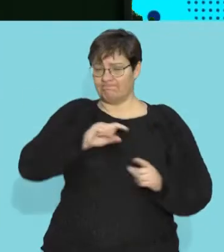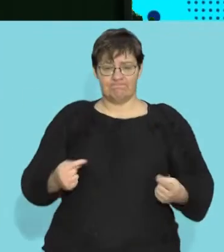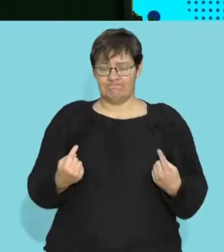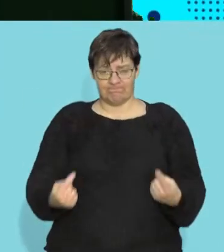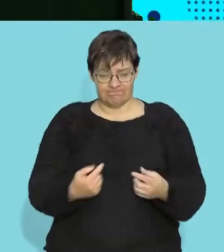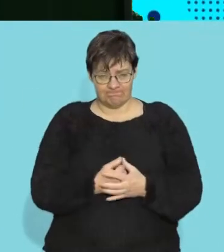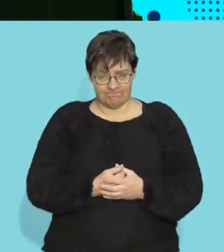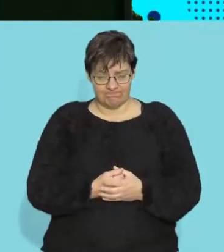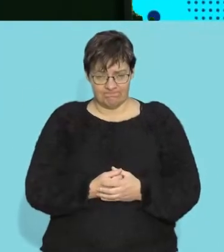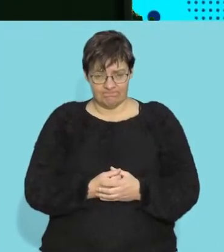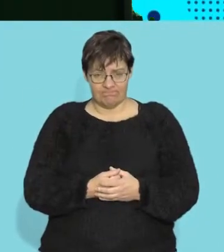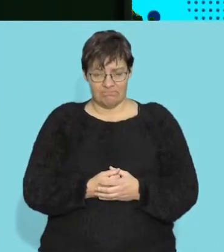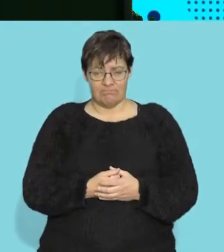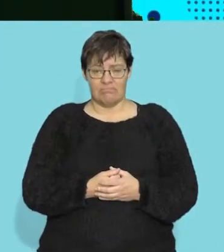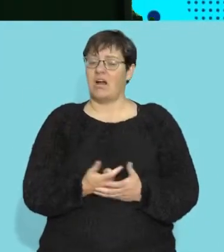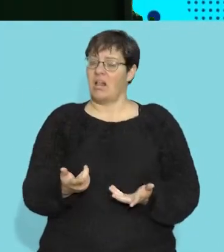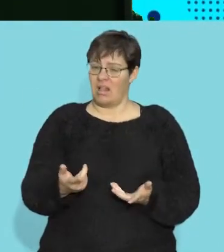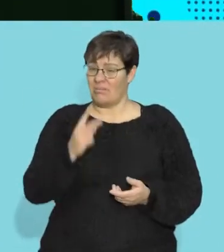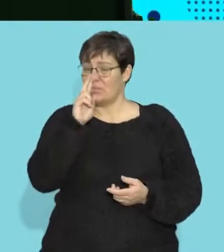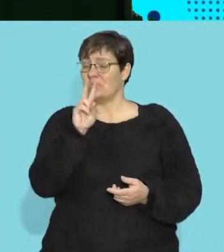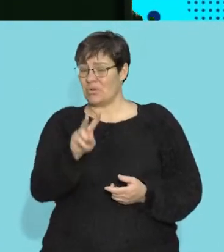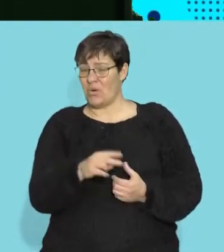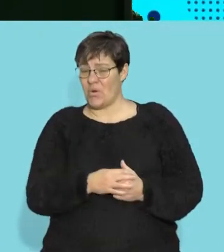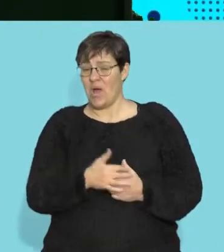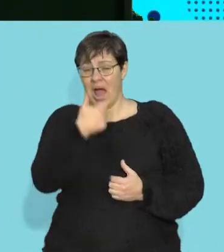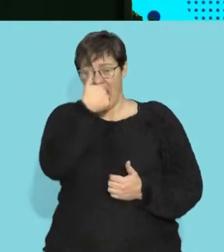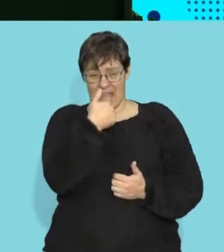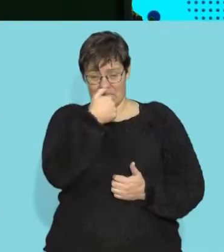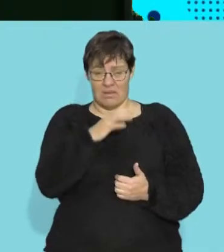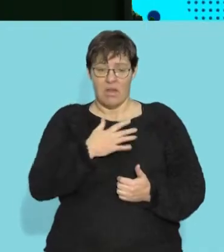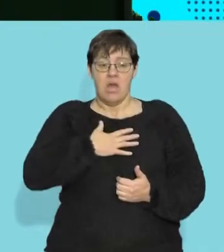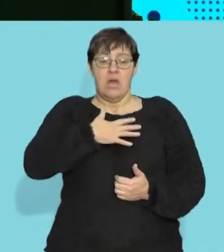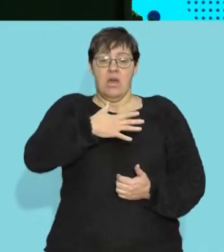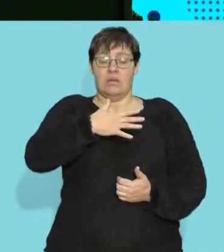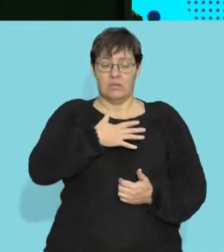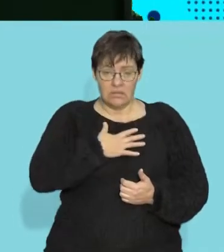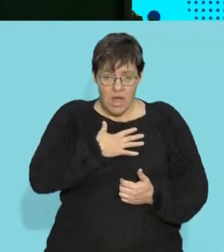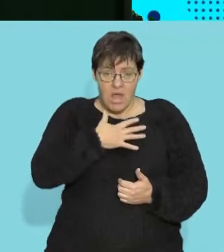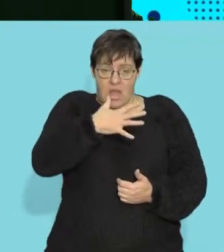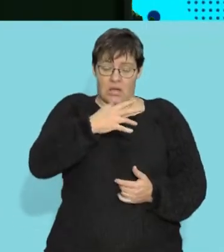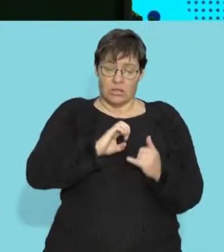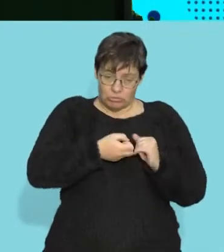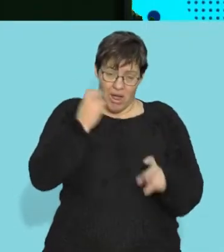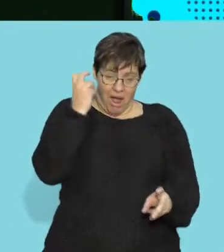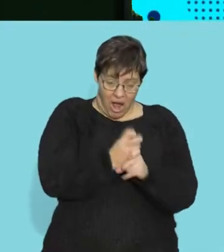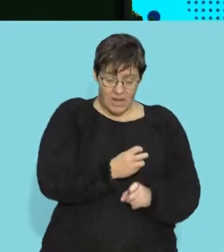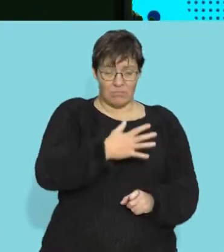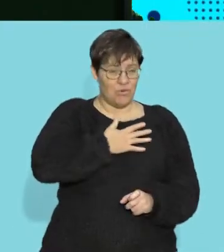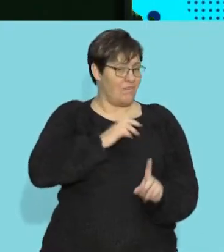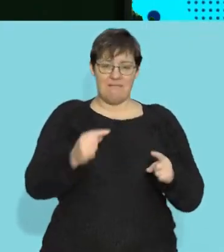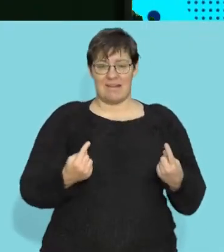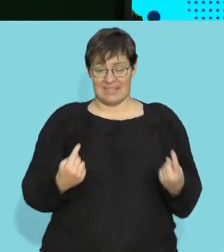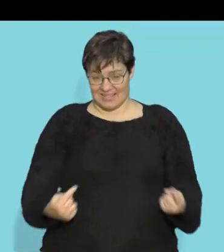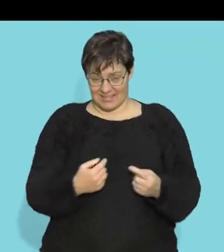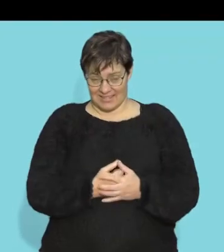And if you've seen somebody who has asthma, they're trying so hard to breathe and they can't. So what you will see